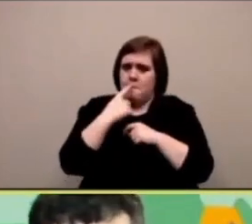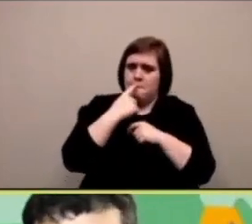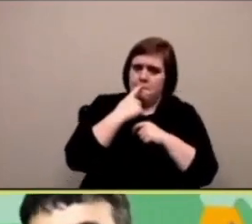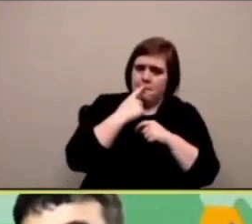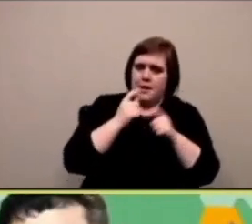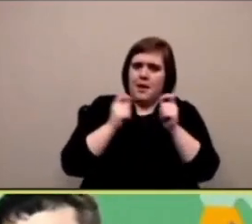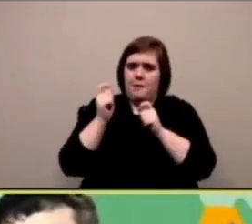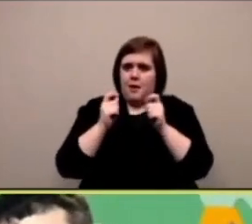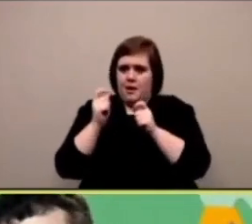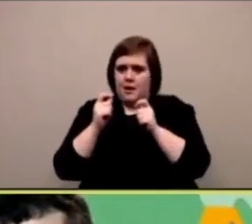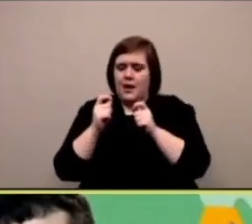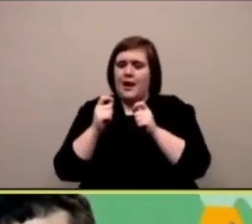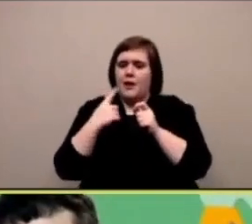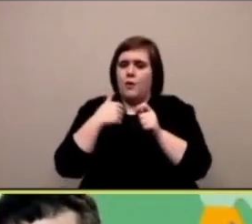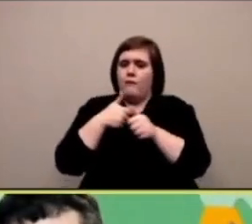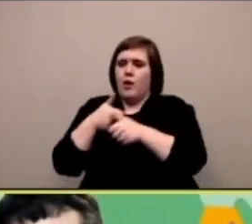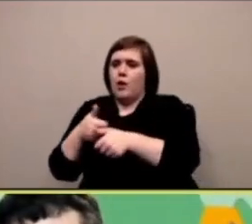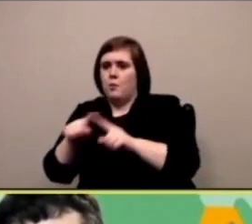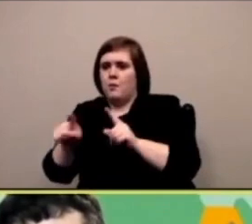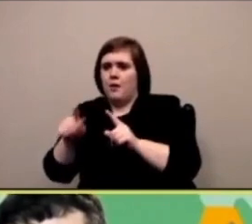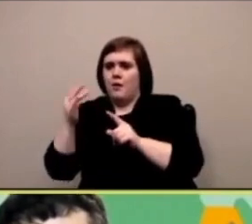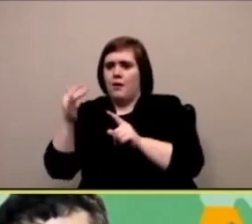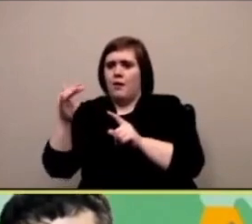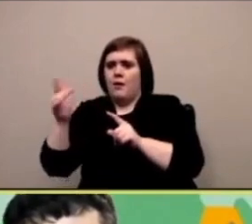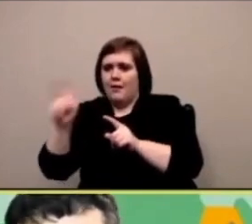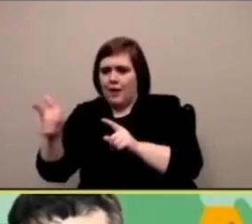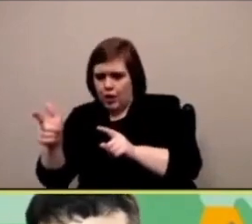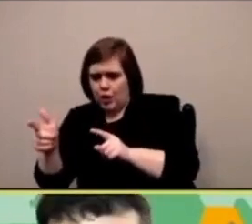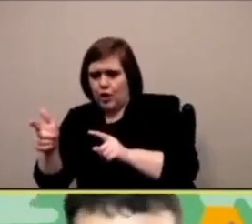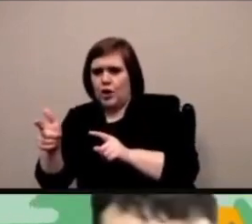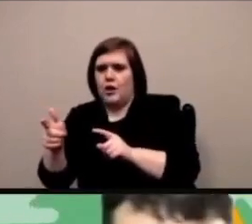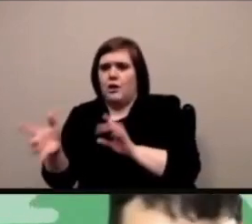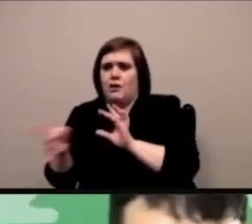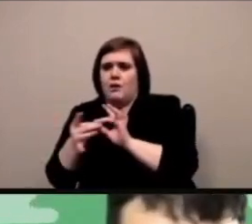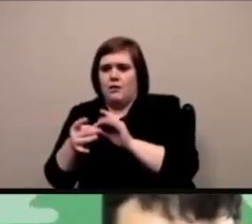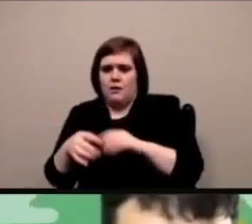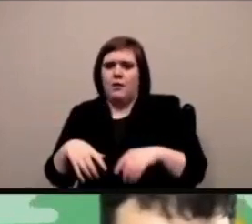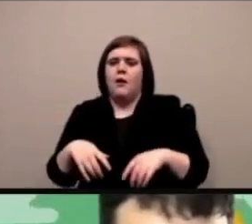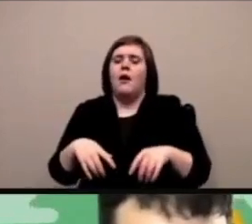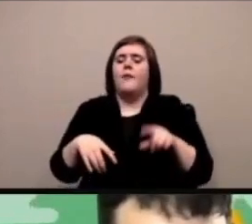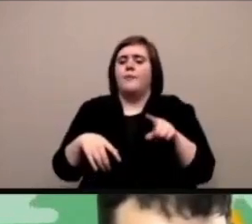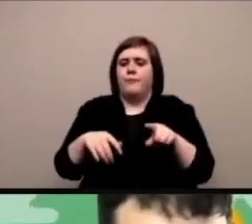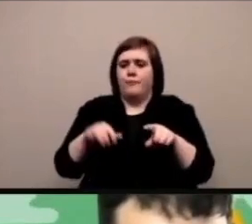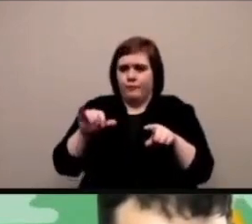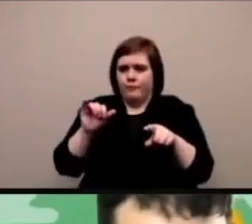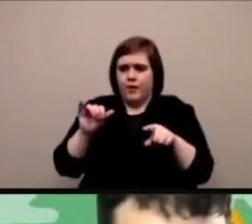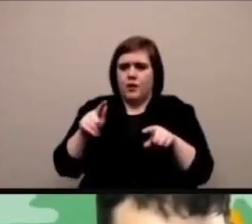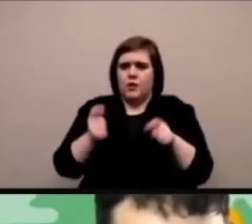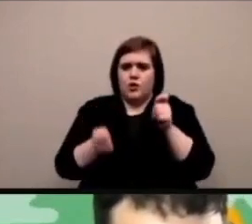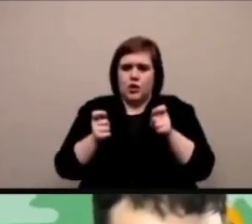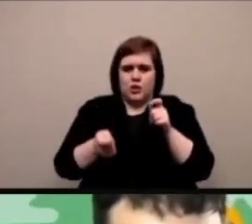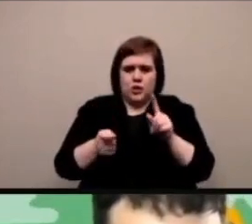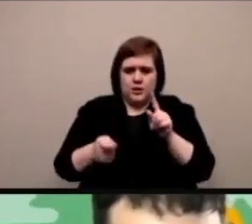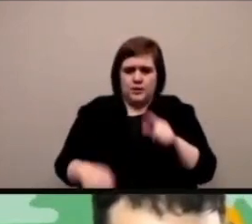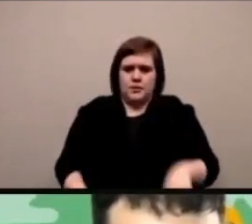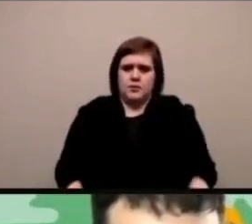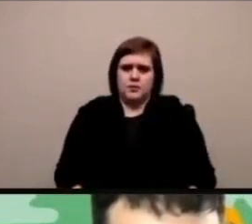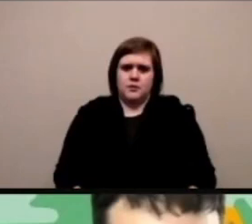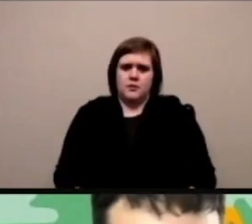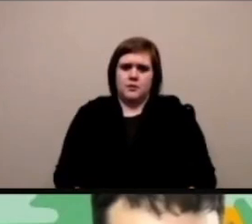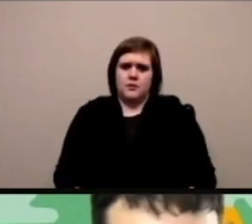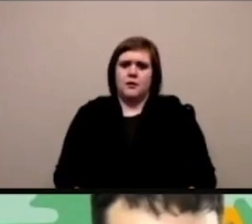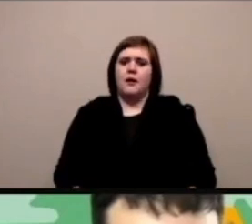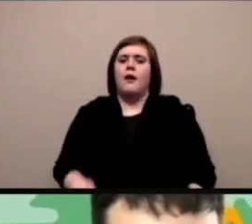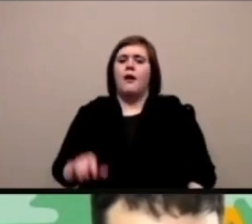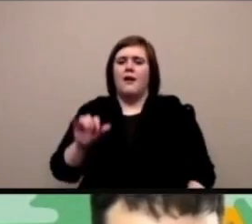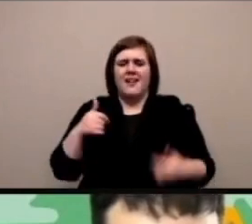And then it's going to go to your mouth again, but only later. Okay, so should I remove it? Then